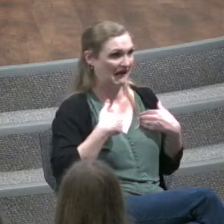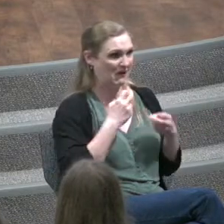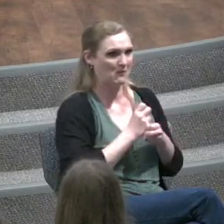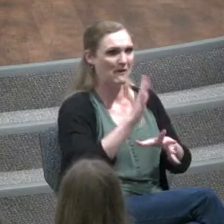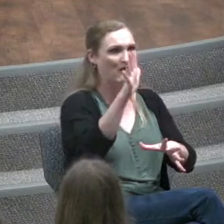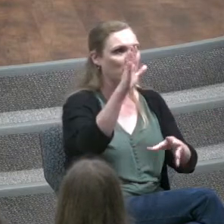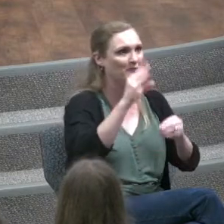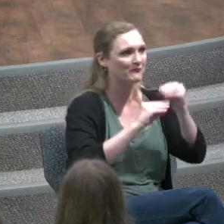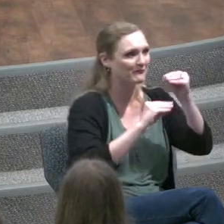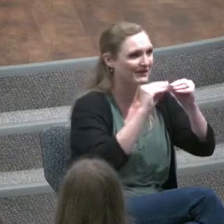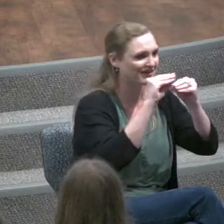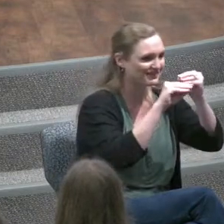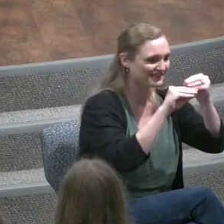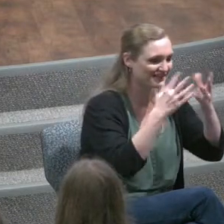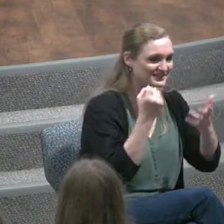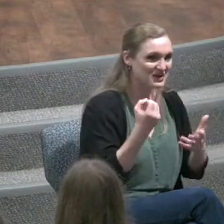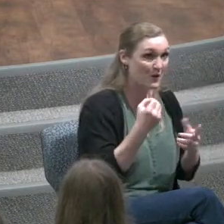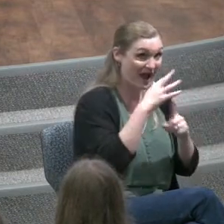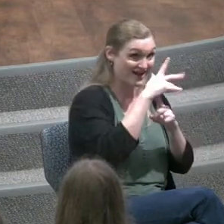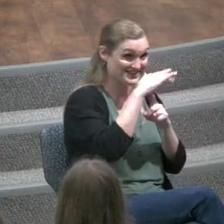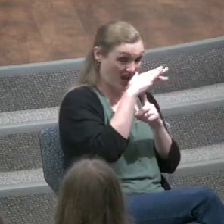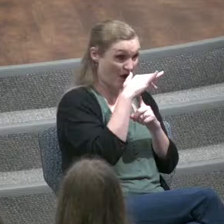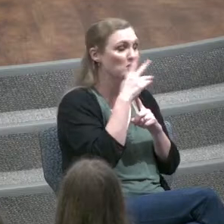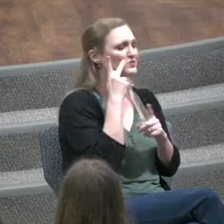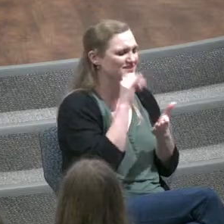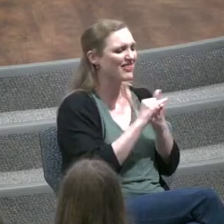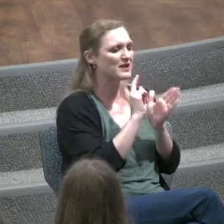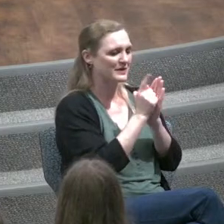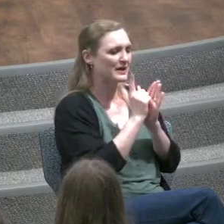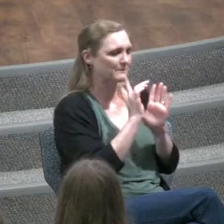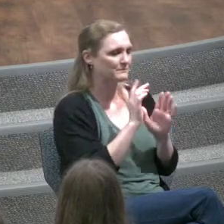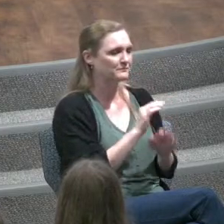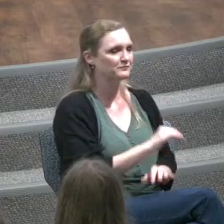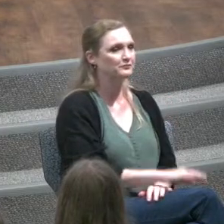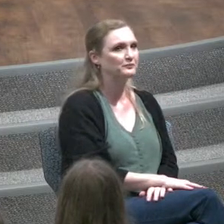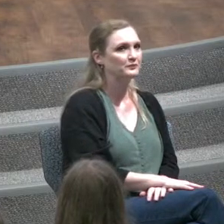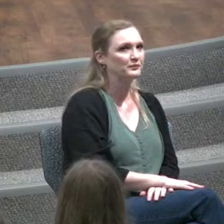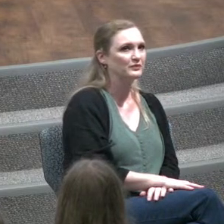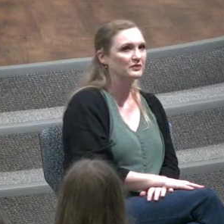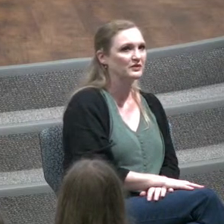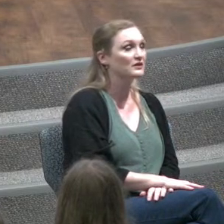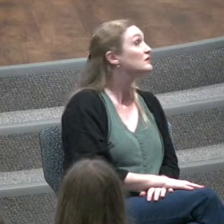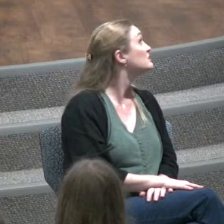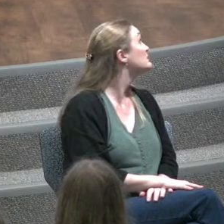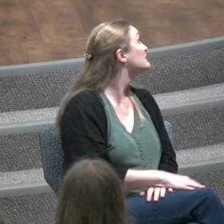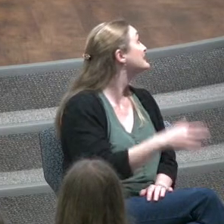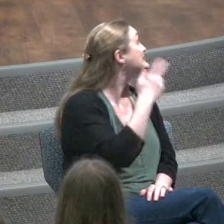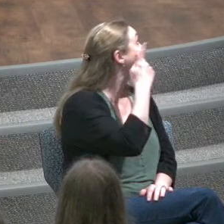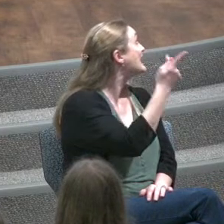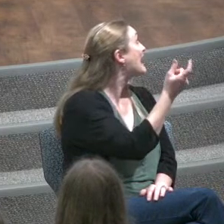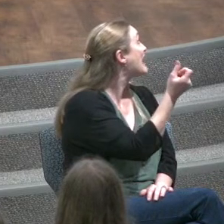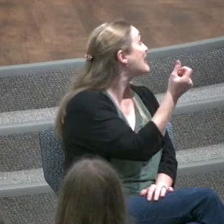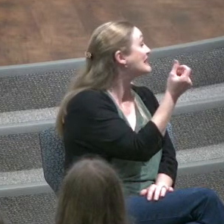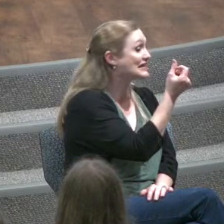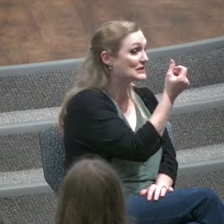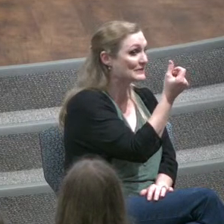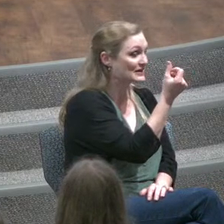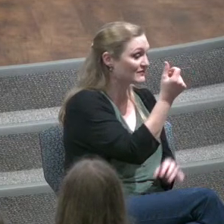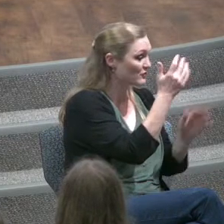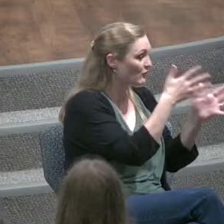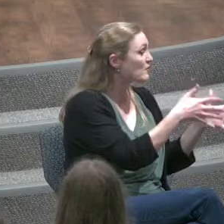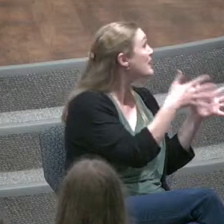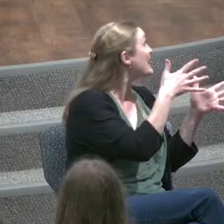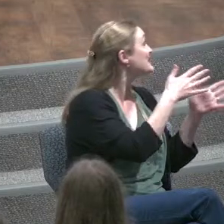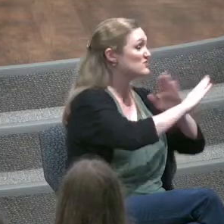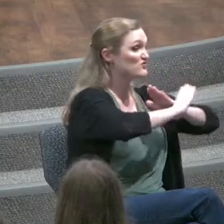built. And so up on top, and we'll see this in just a minute with a model, but you can see a little bit of the remains from